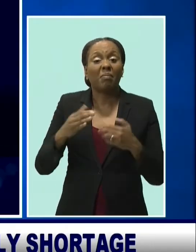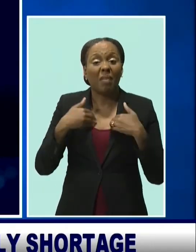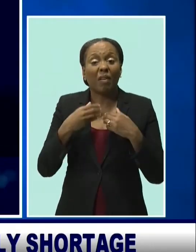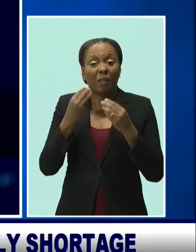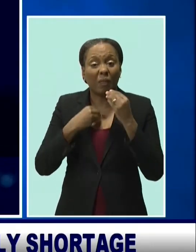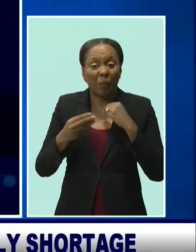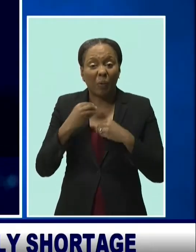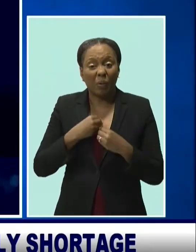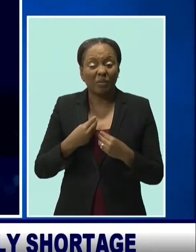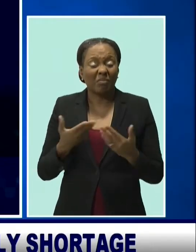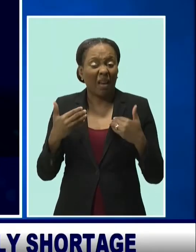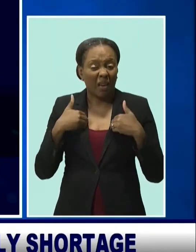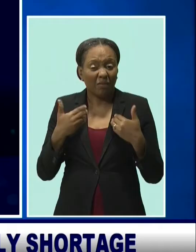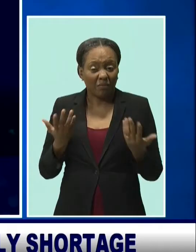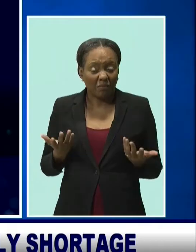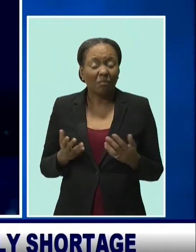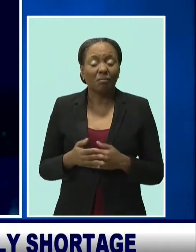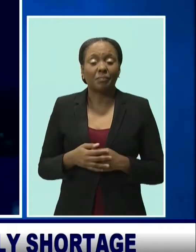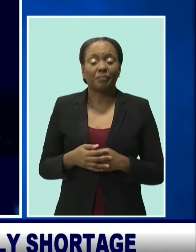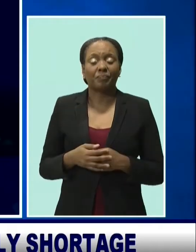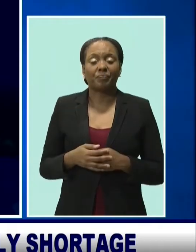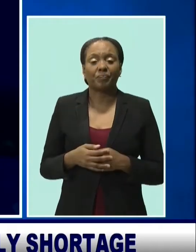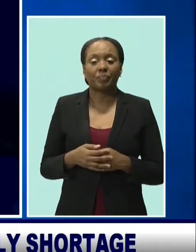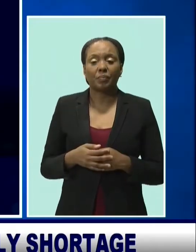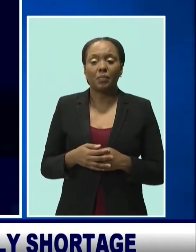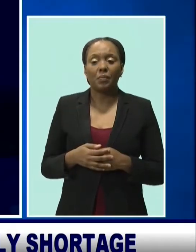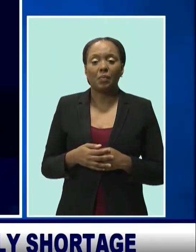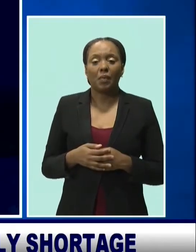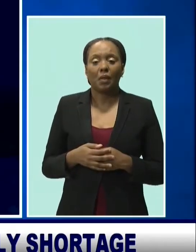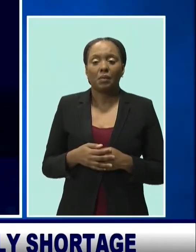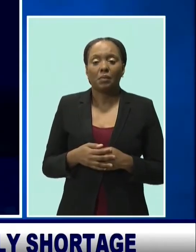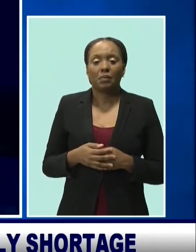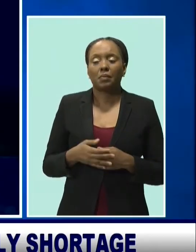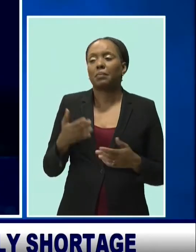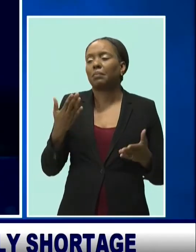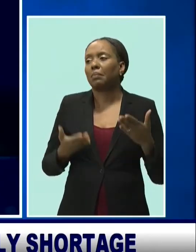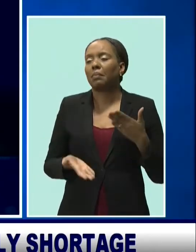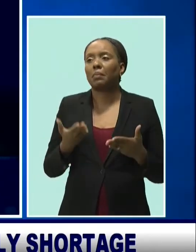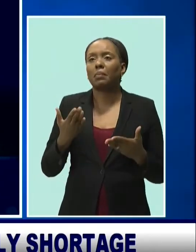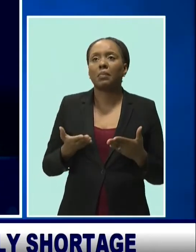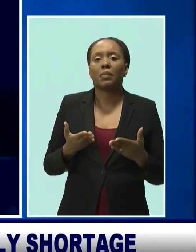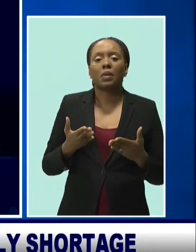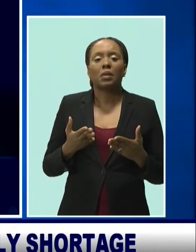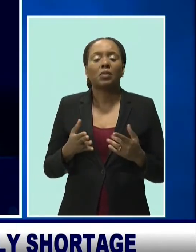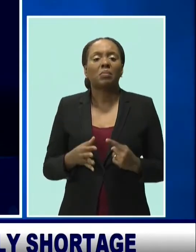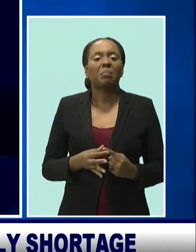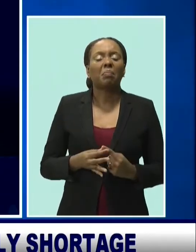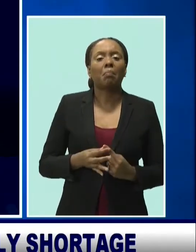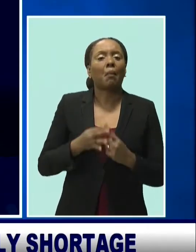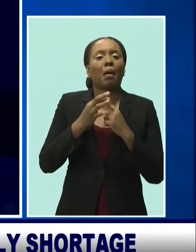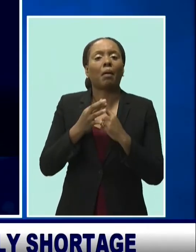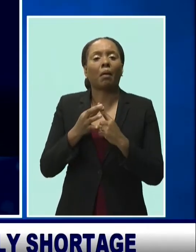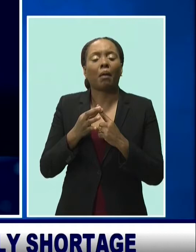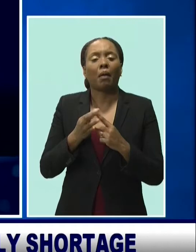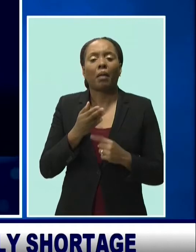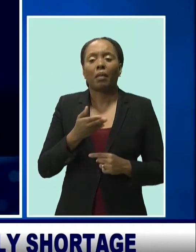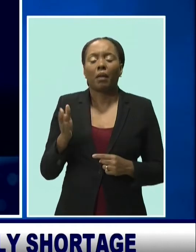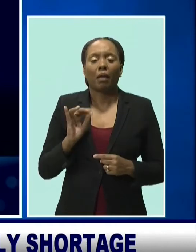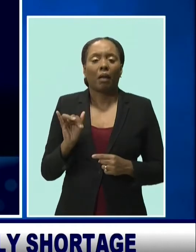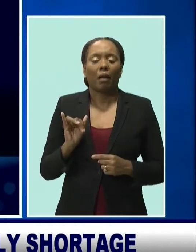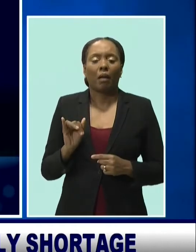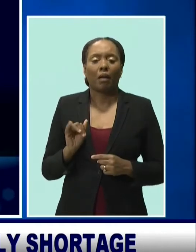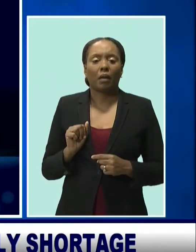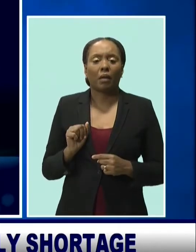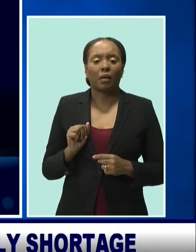coming. It would be in areas that we would have disruptions, would be mainly in the area of specialty items,